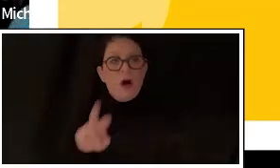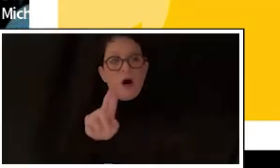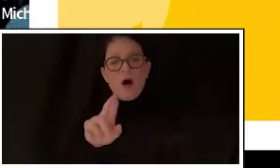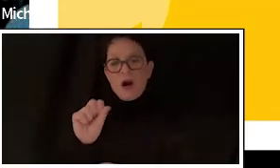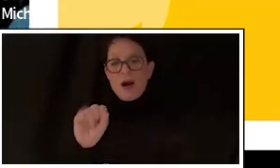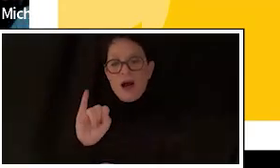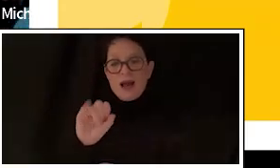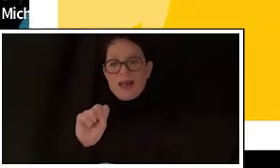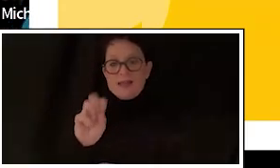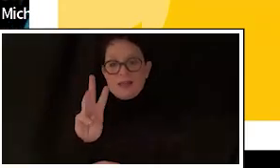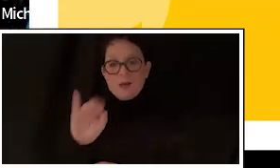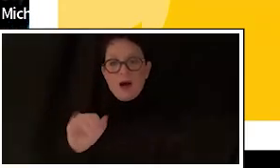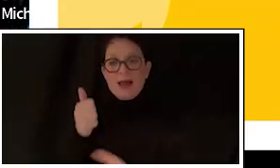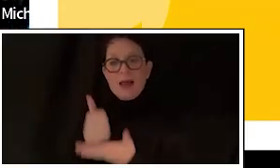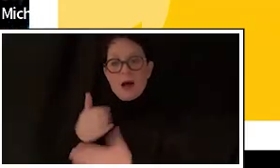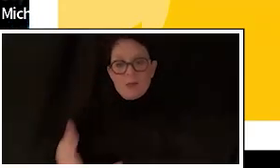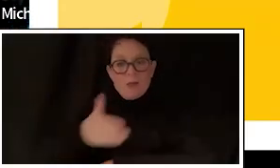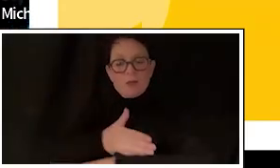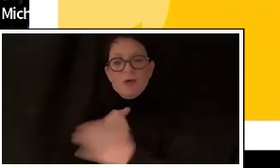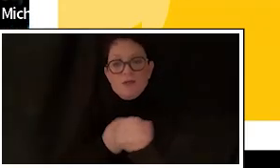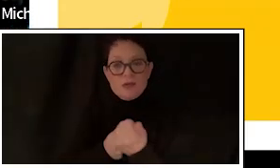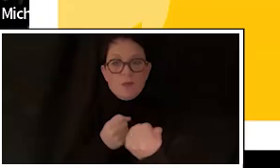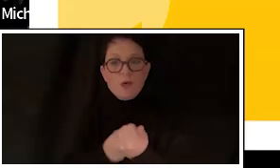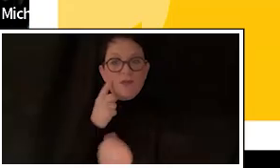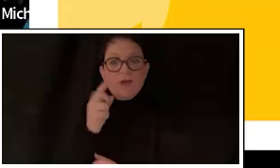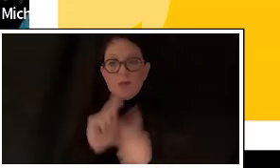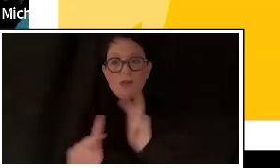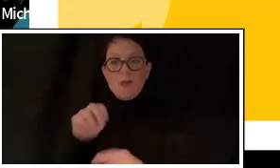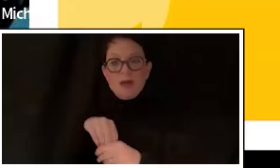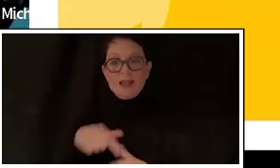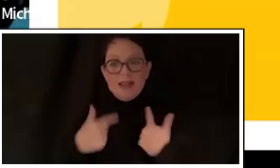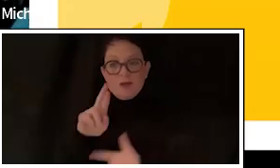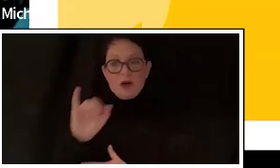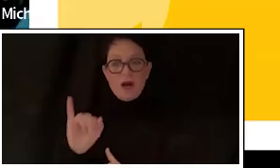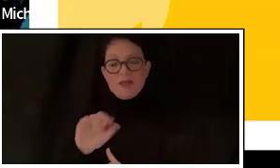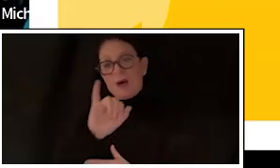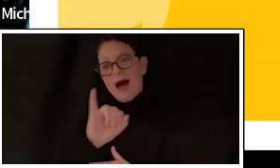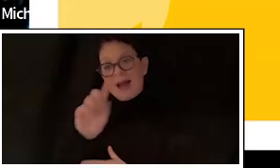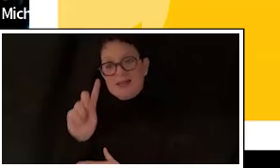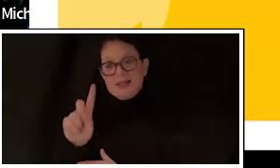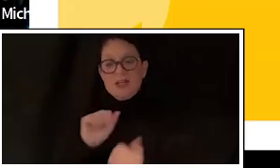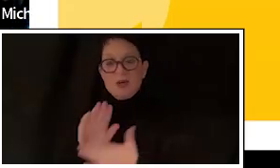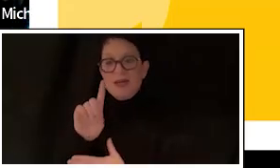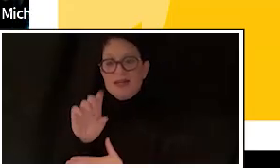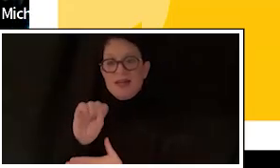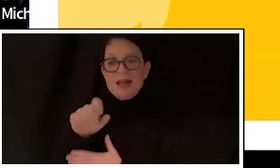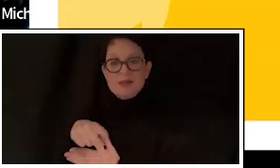RISWI was created to help improve support for Rhode Islanders with IDD by addressing DSP